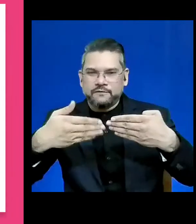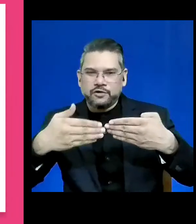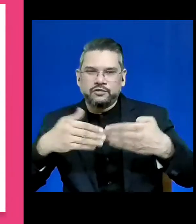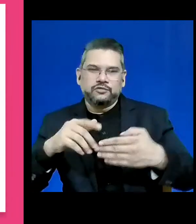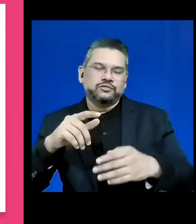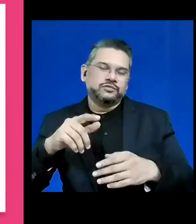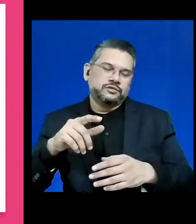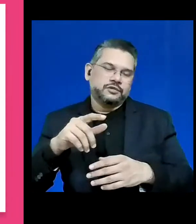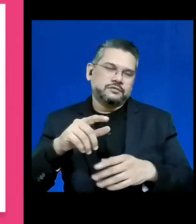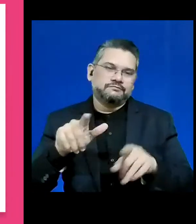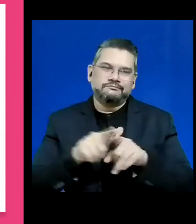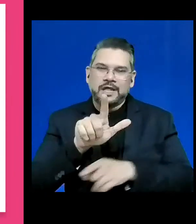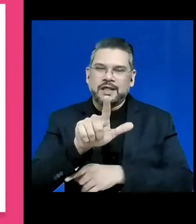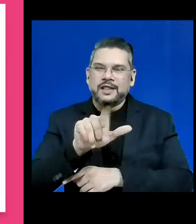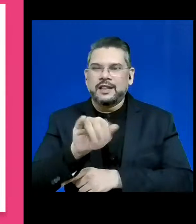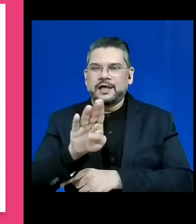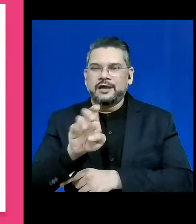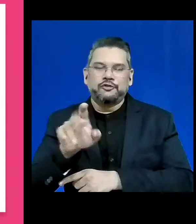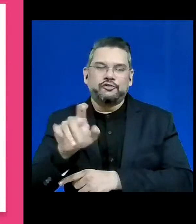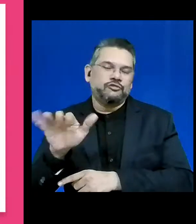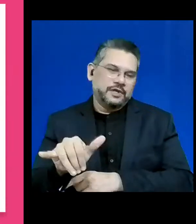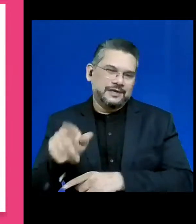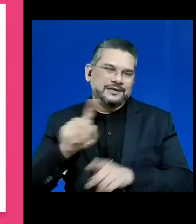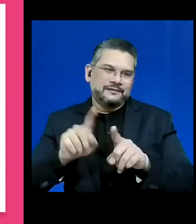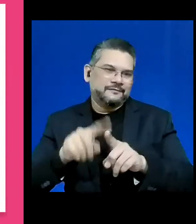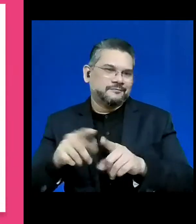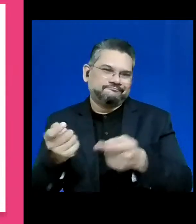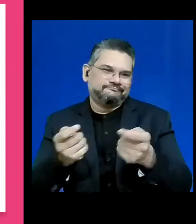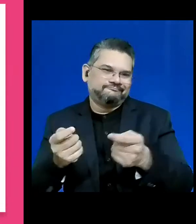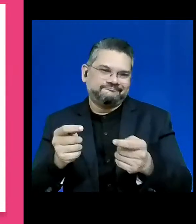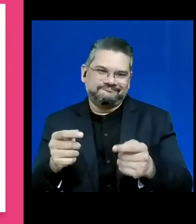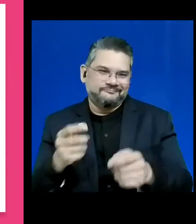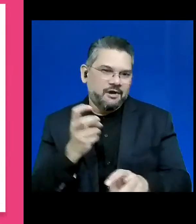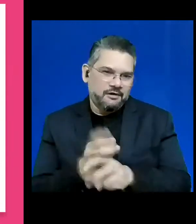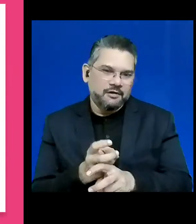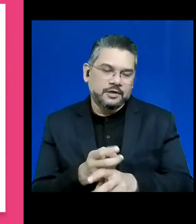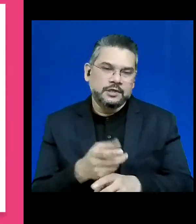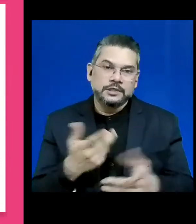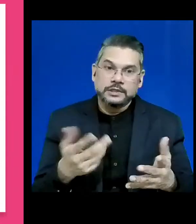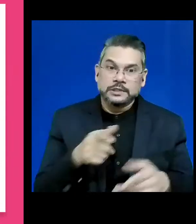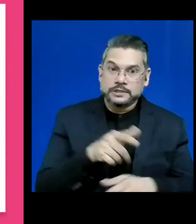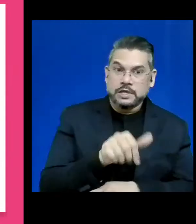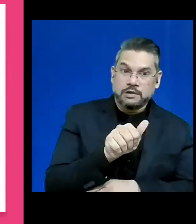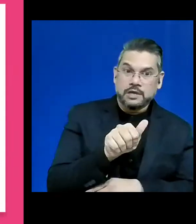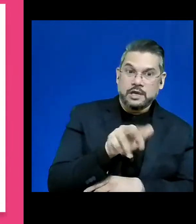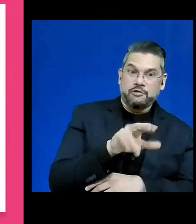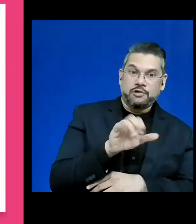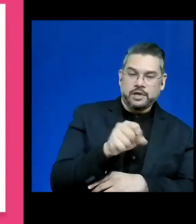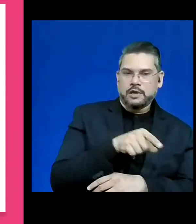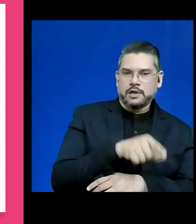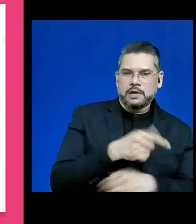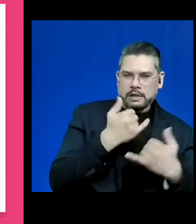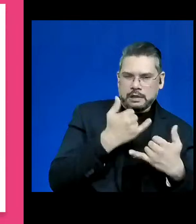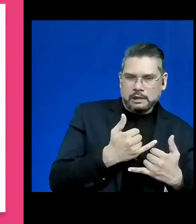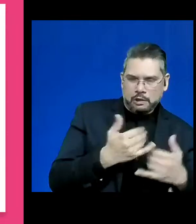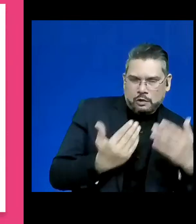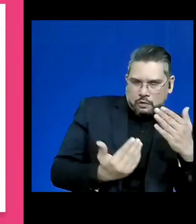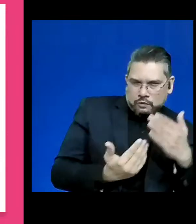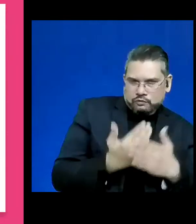fired. The ARIA working group is working on a new spec